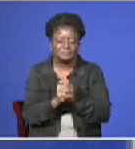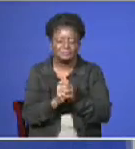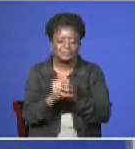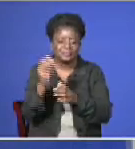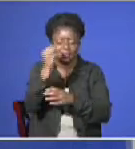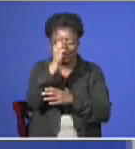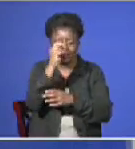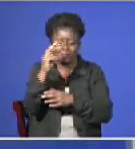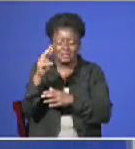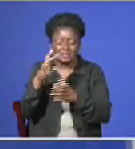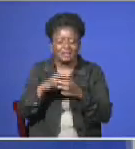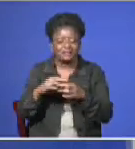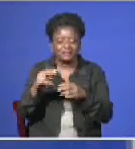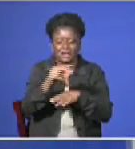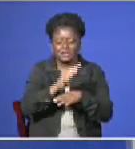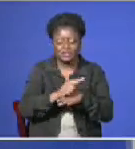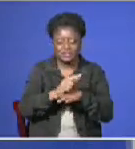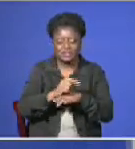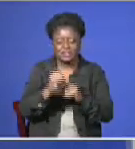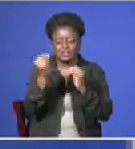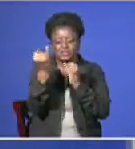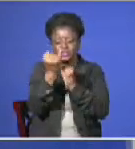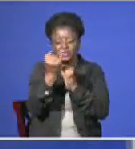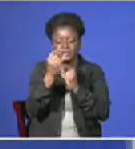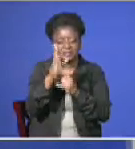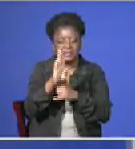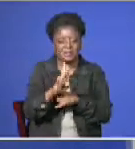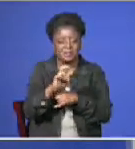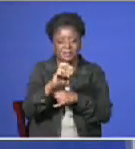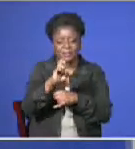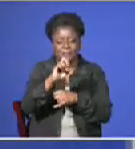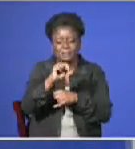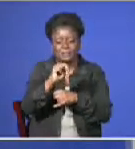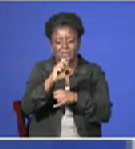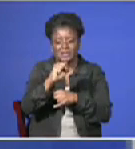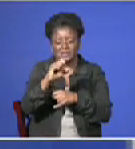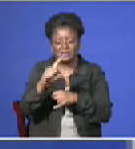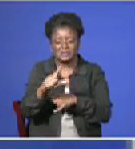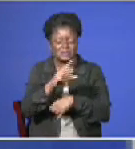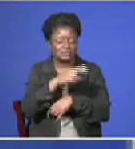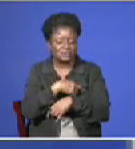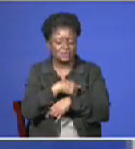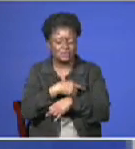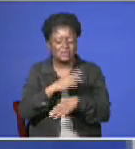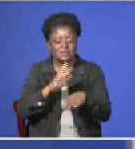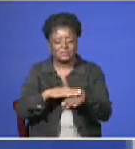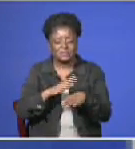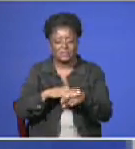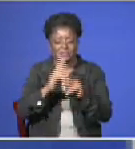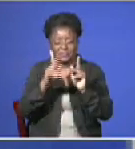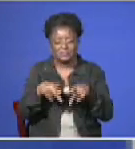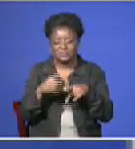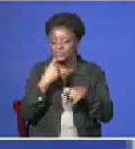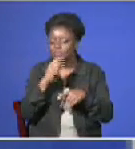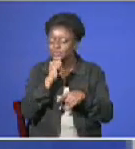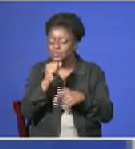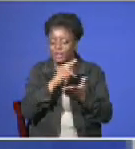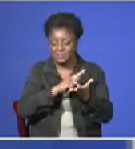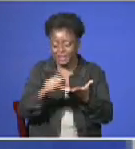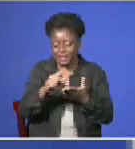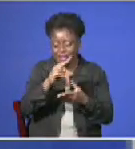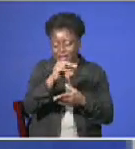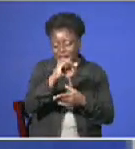Well, Minister of National Insurance, the Honorable Brenzo Roll, strongly advising individuals not paying their N.I.B. payments to pay up